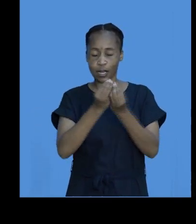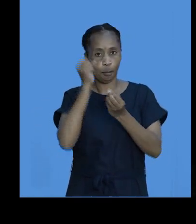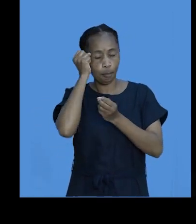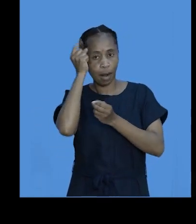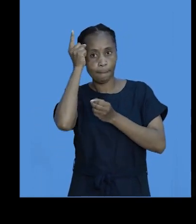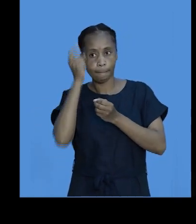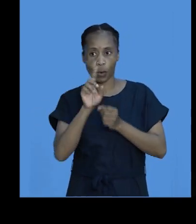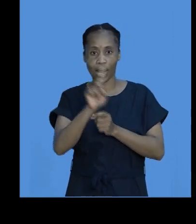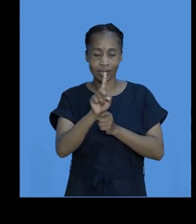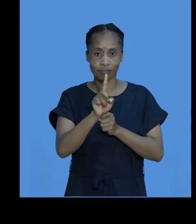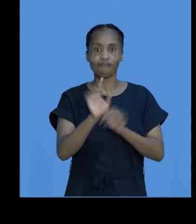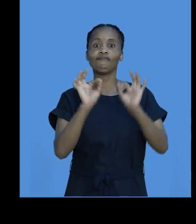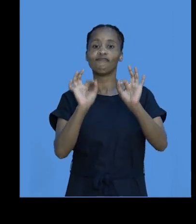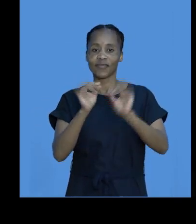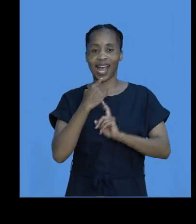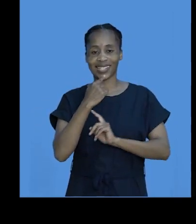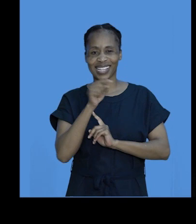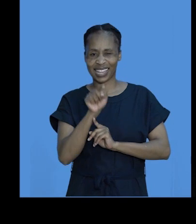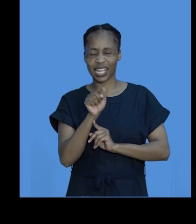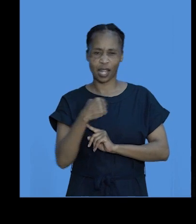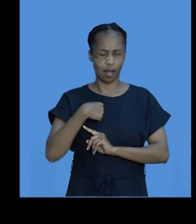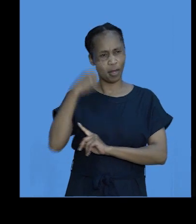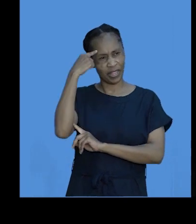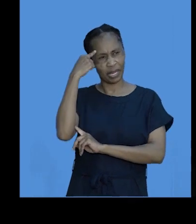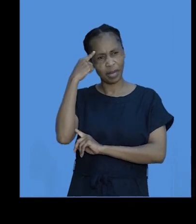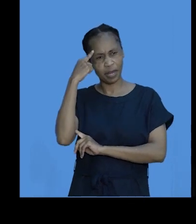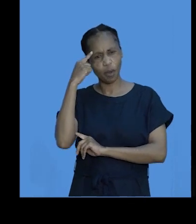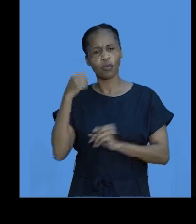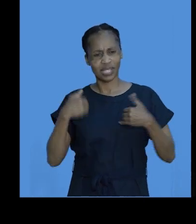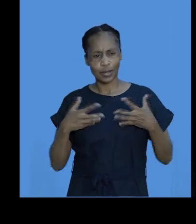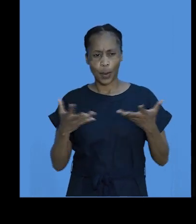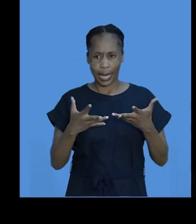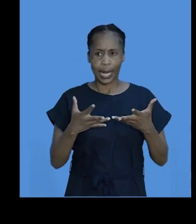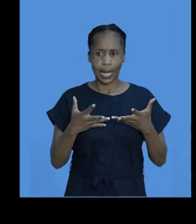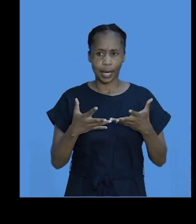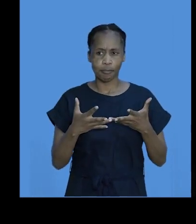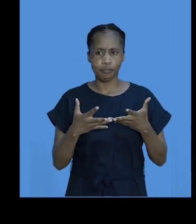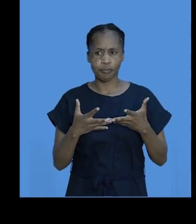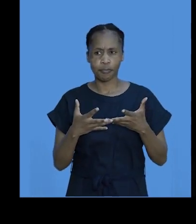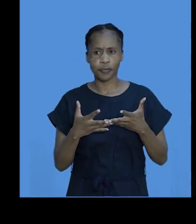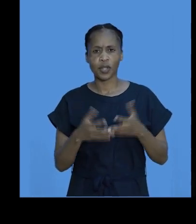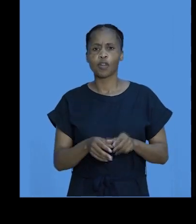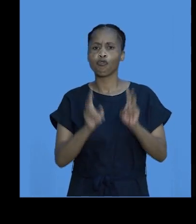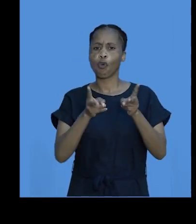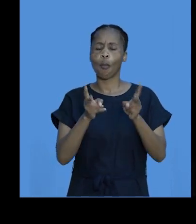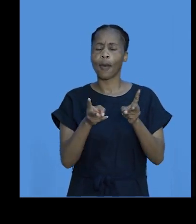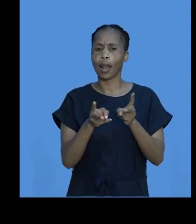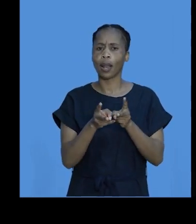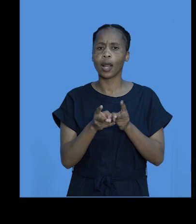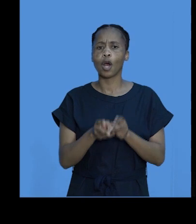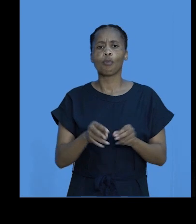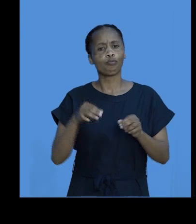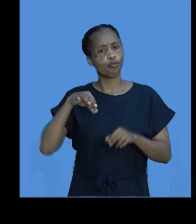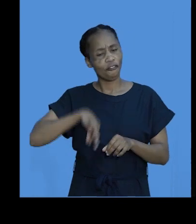that pops to your mind is probably the right answer there. I'm thinking of our break-even point there. I'm also thinking about our